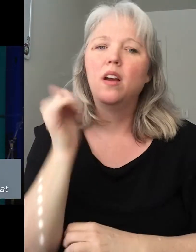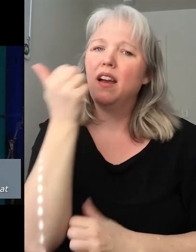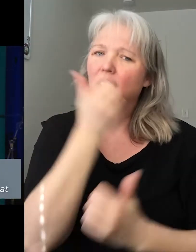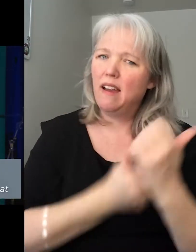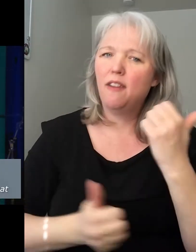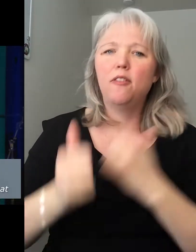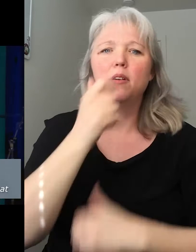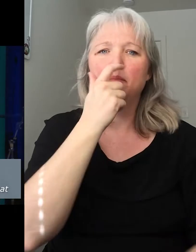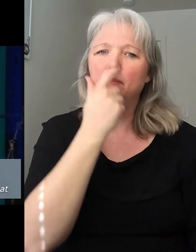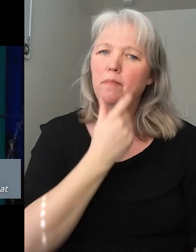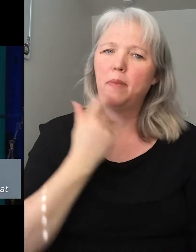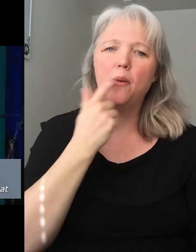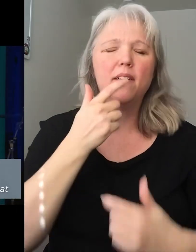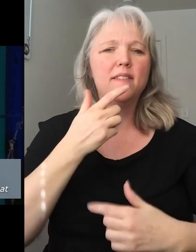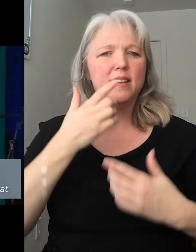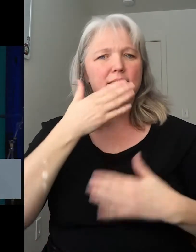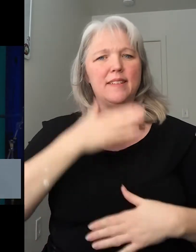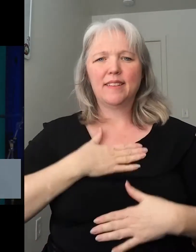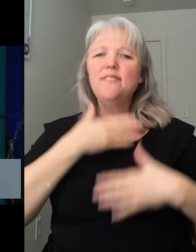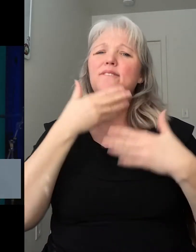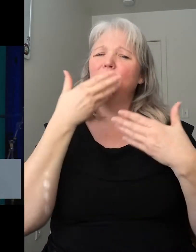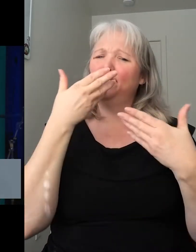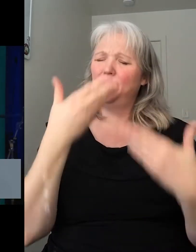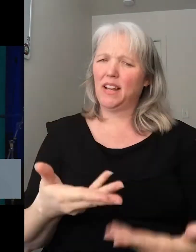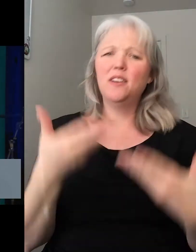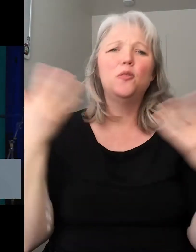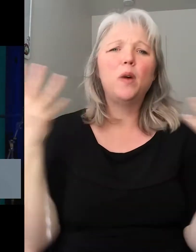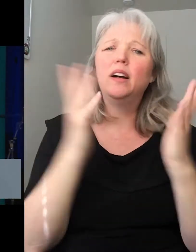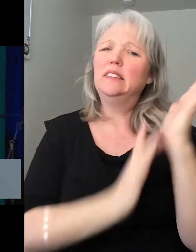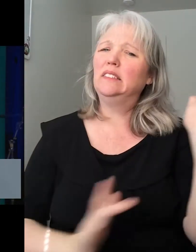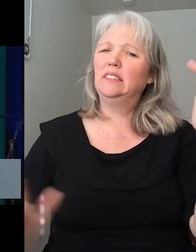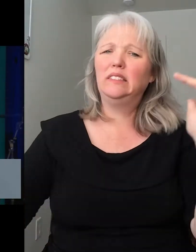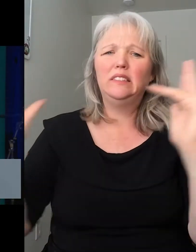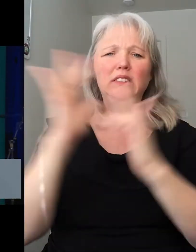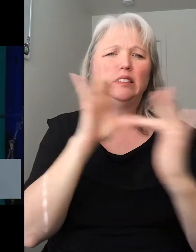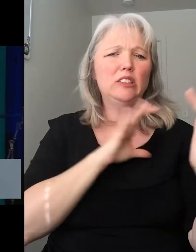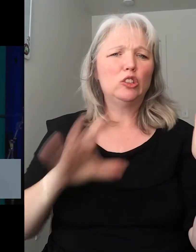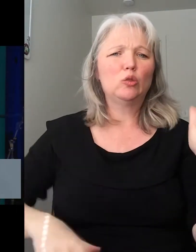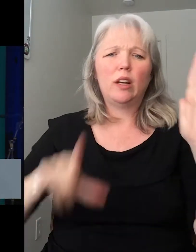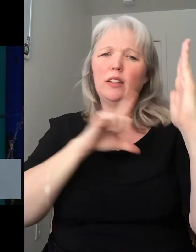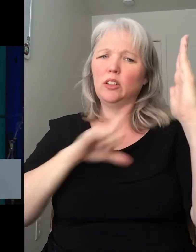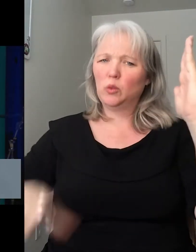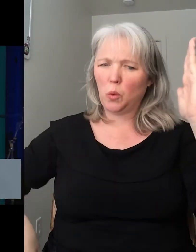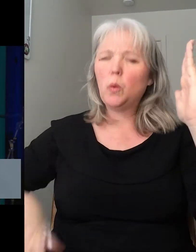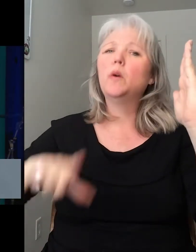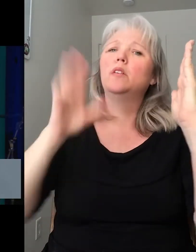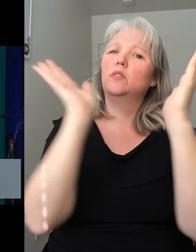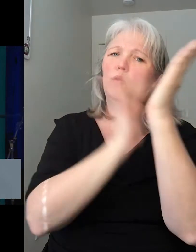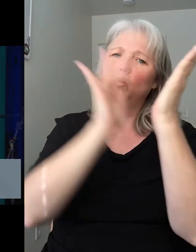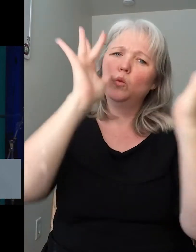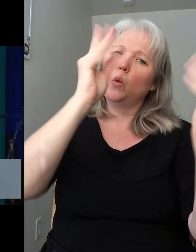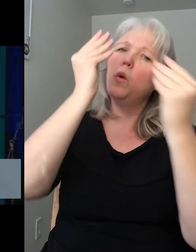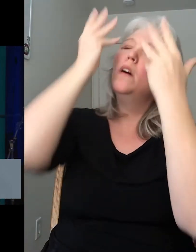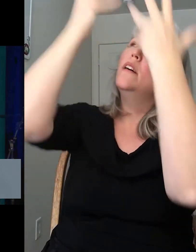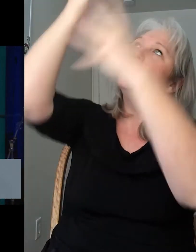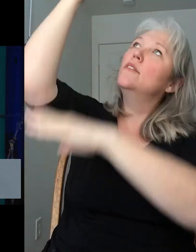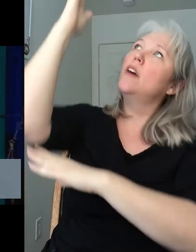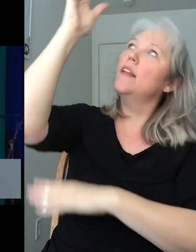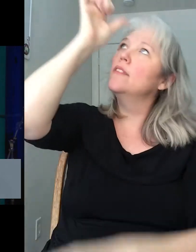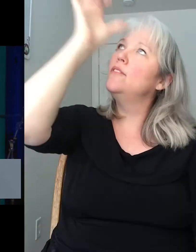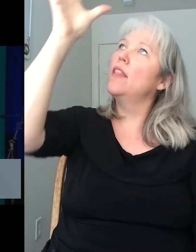every tongue should confess that Jesus Christ is Lord, to the glory of God the